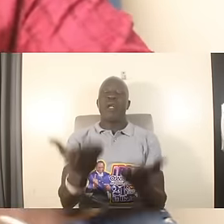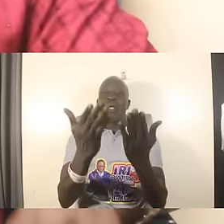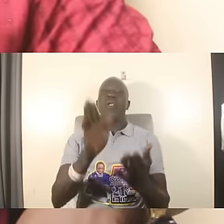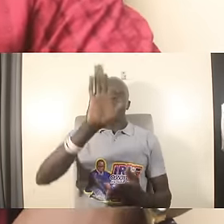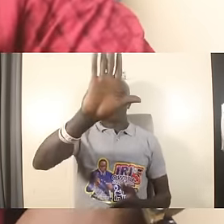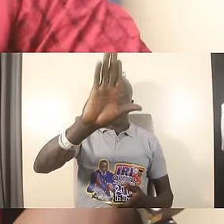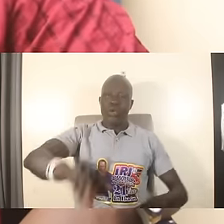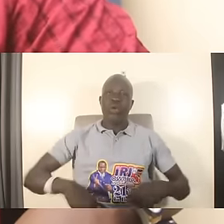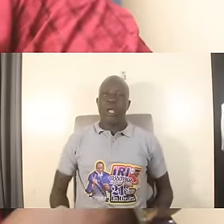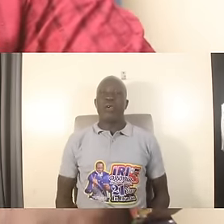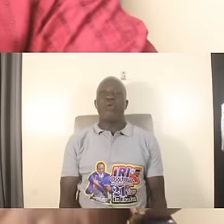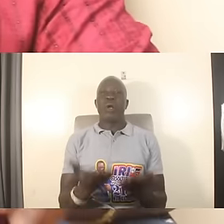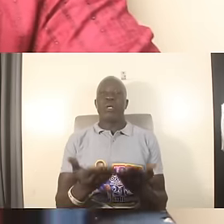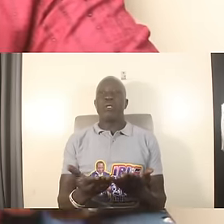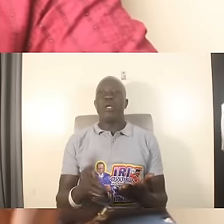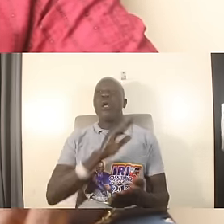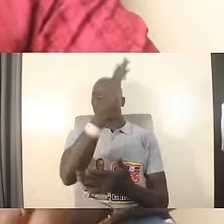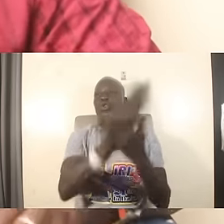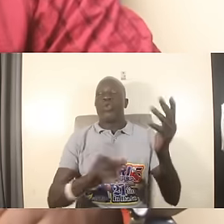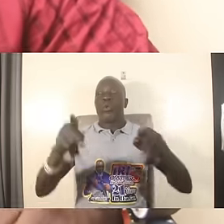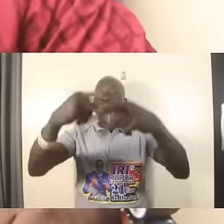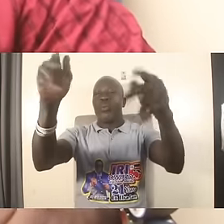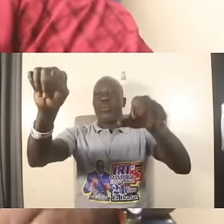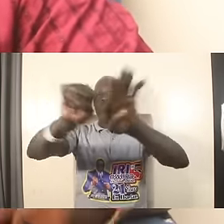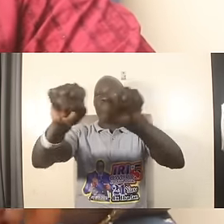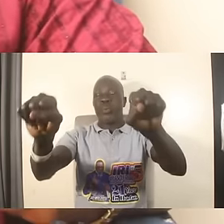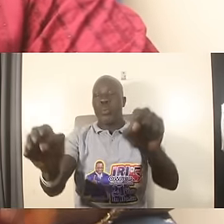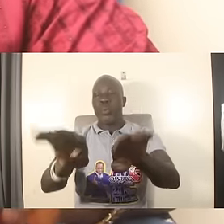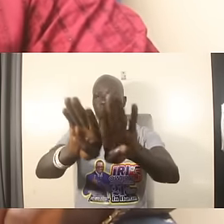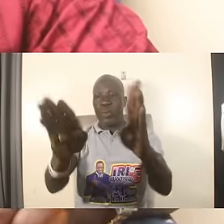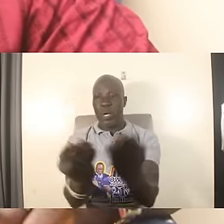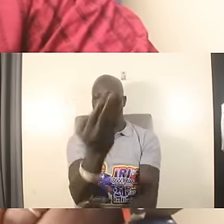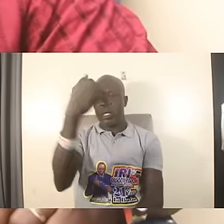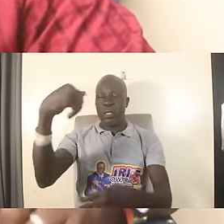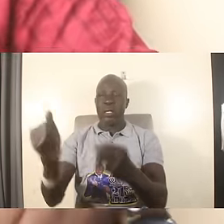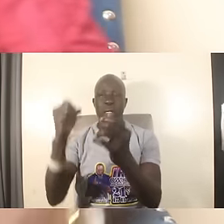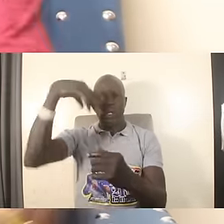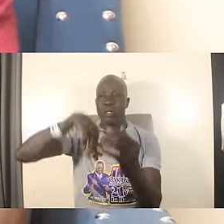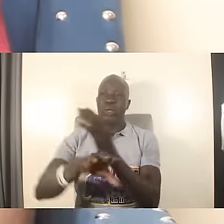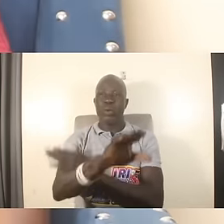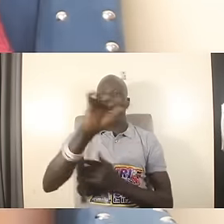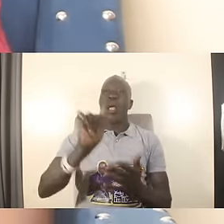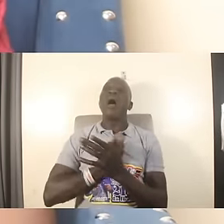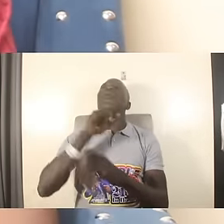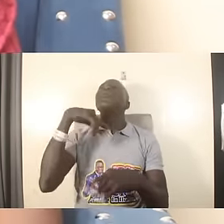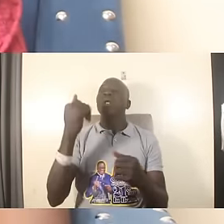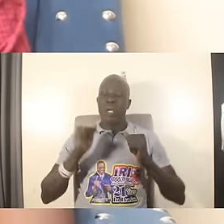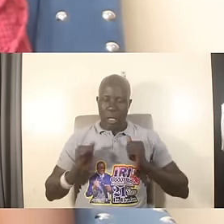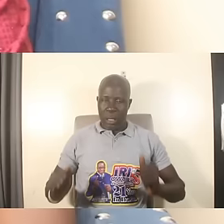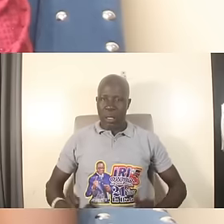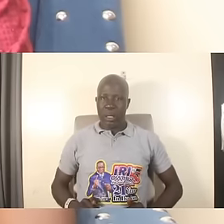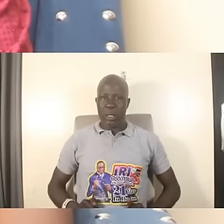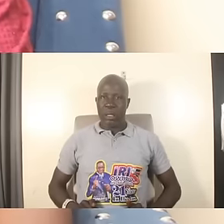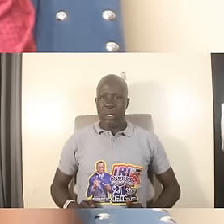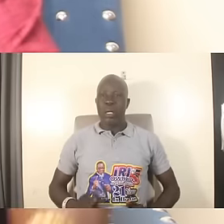amen. Oni aye ra didi, amen. And our new branches, you all our new branches. Ah, like Barolo. By grace of God. I must show address. I'll tell you the